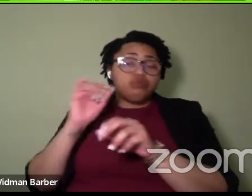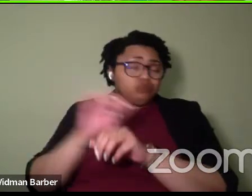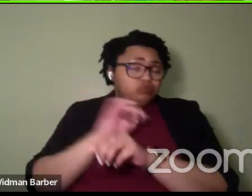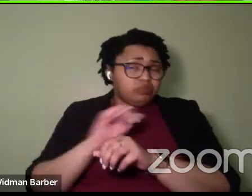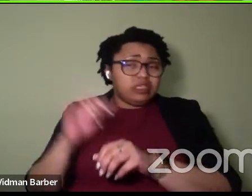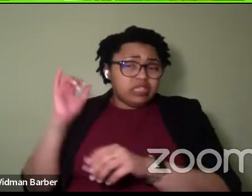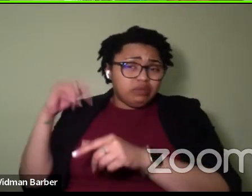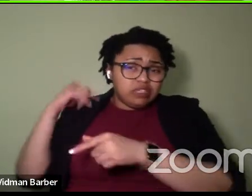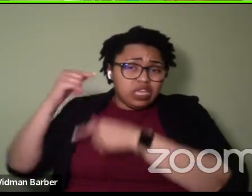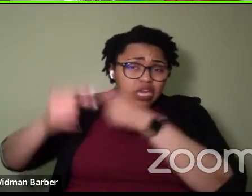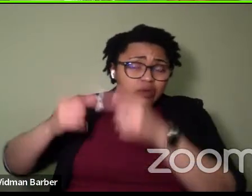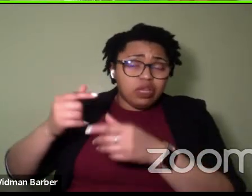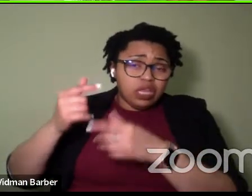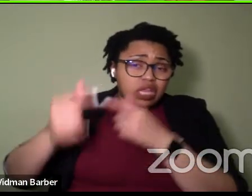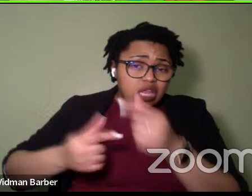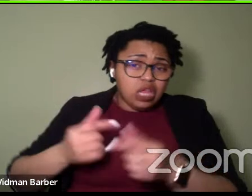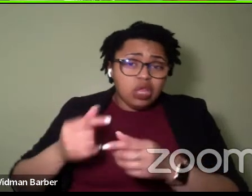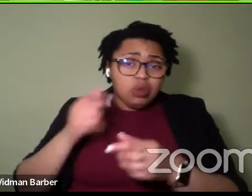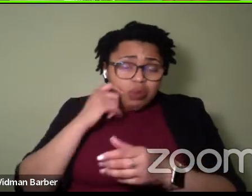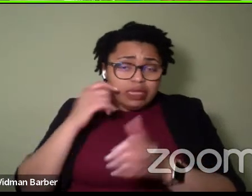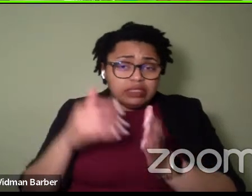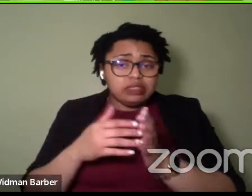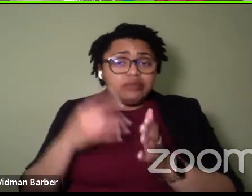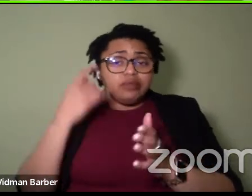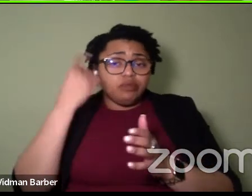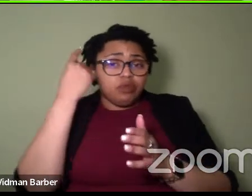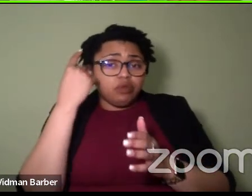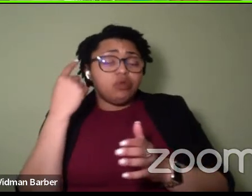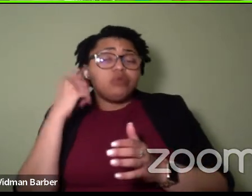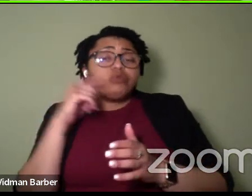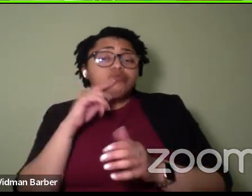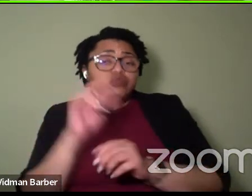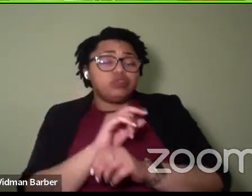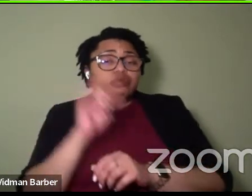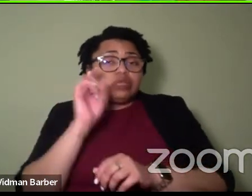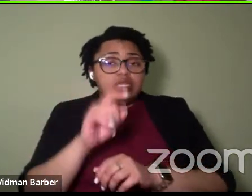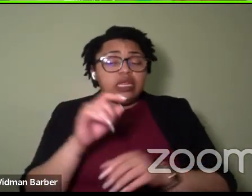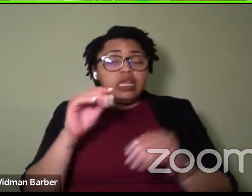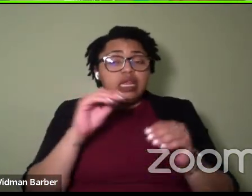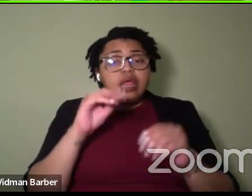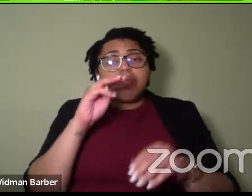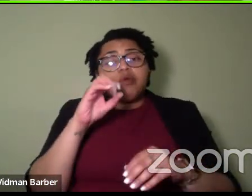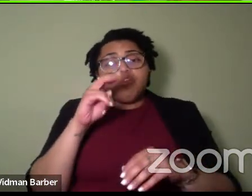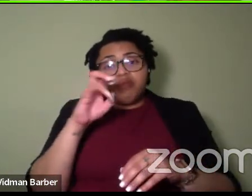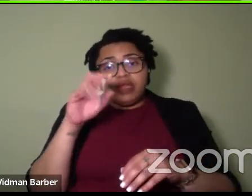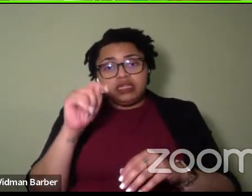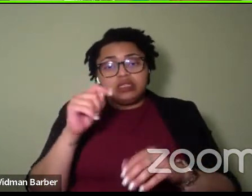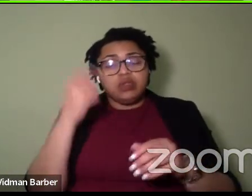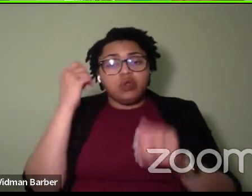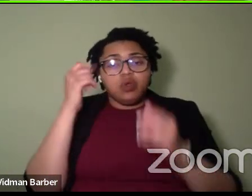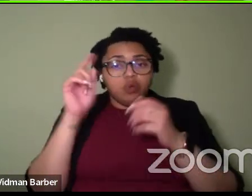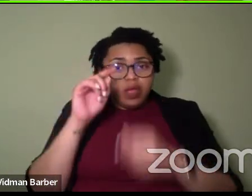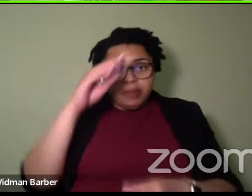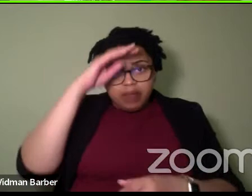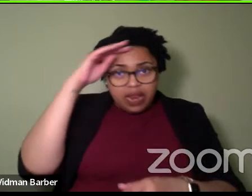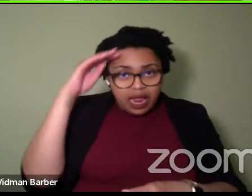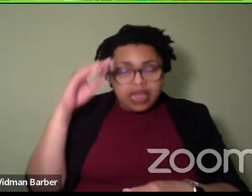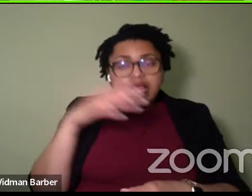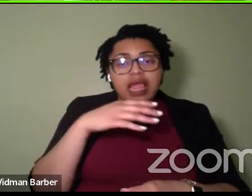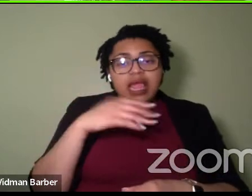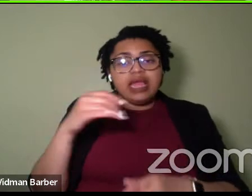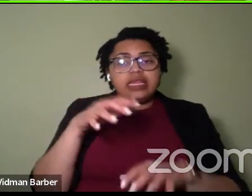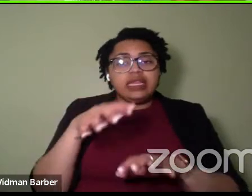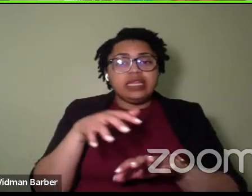decolonizing conservation, there has to be a movement with land back, right, where Black and Indigenous peoples can steward the lands, they can manage the